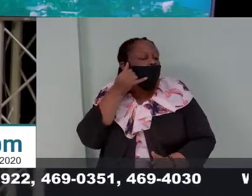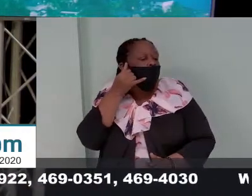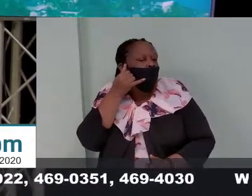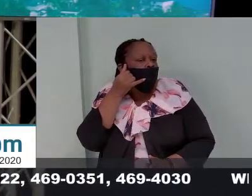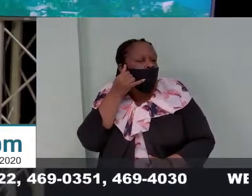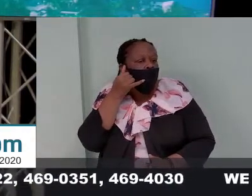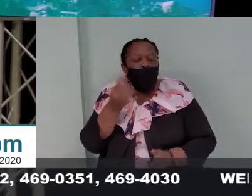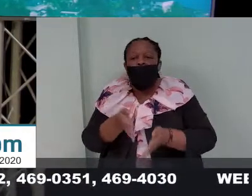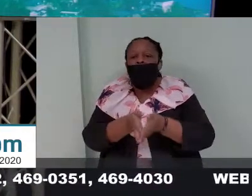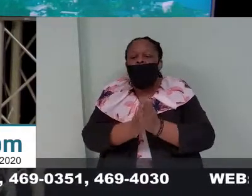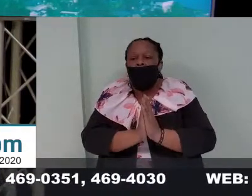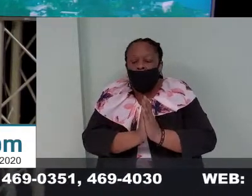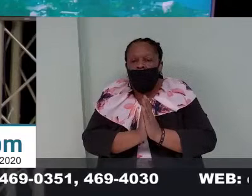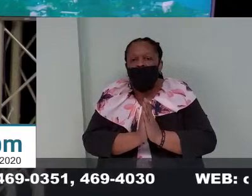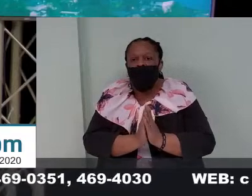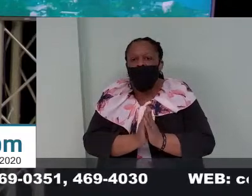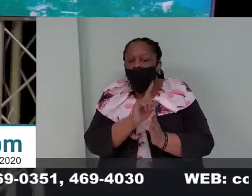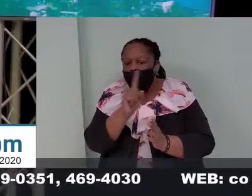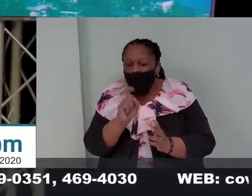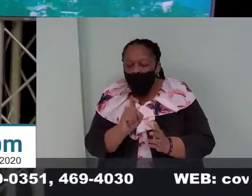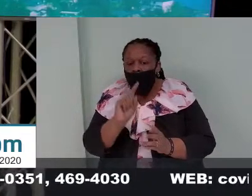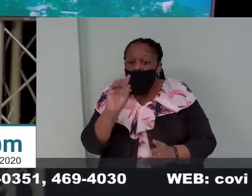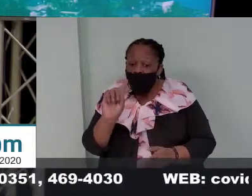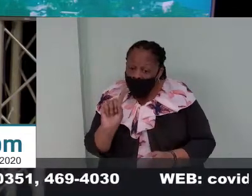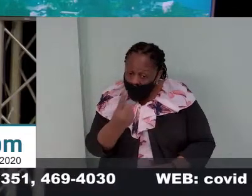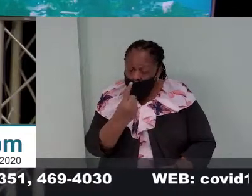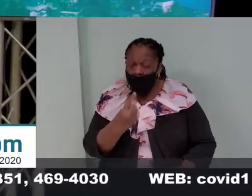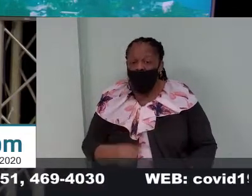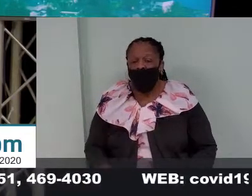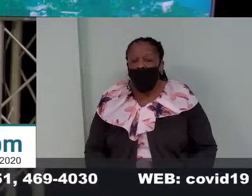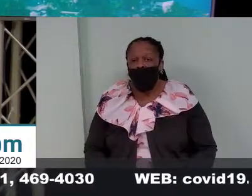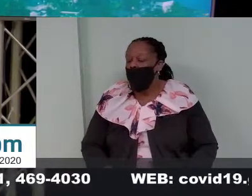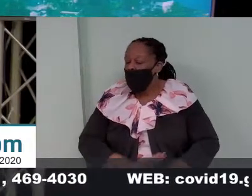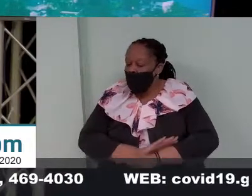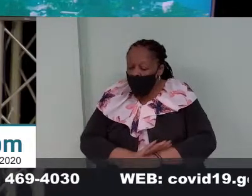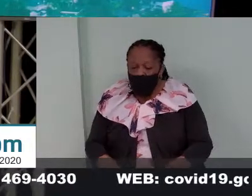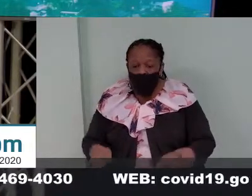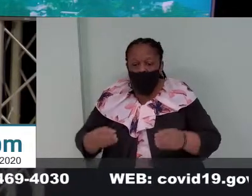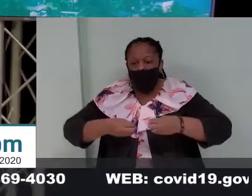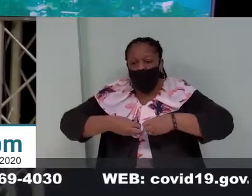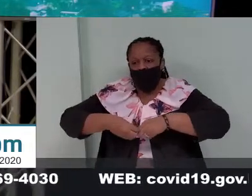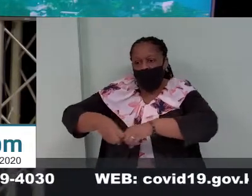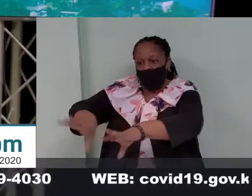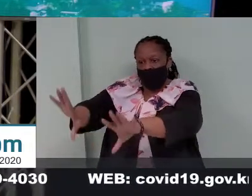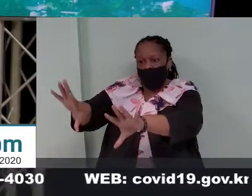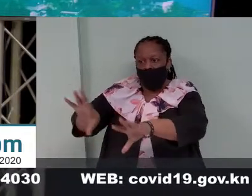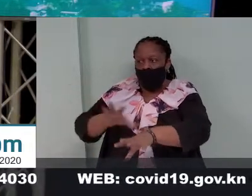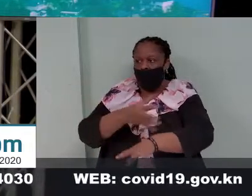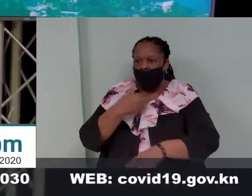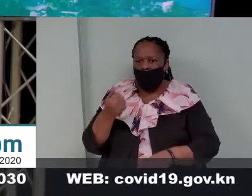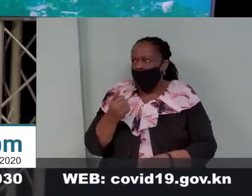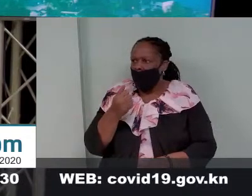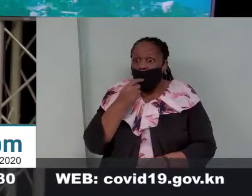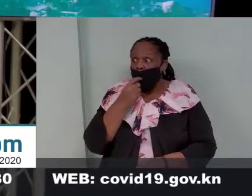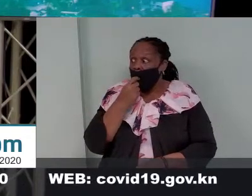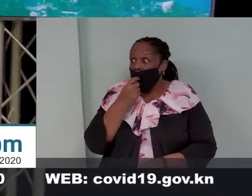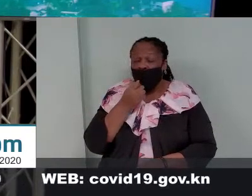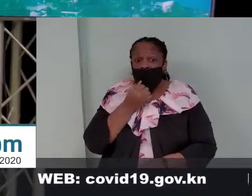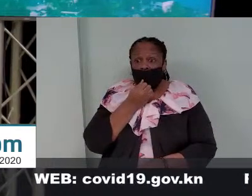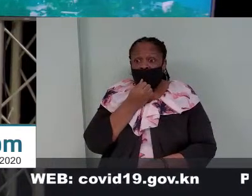please ensure that you do your investigations. Feel free to contact the Ministry of Health, contact the National Emergency